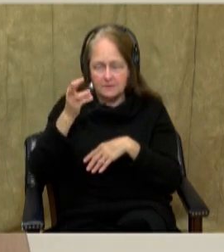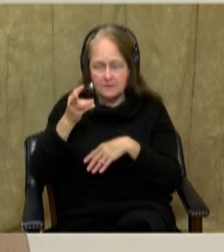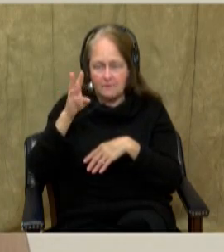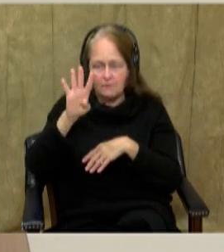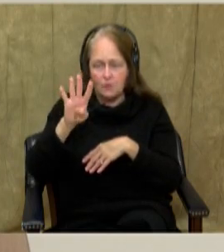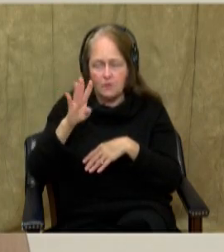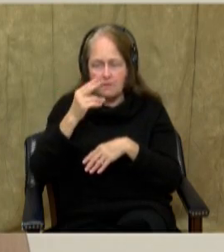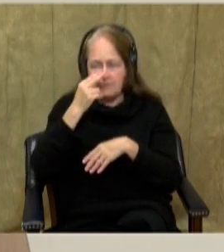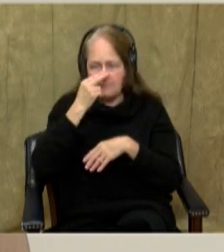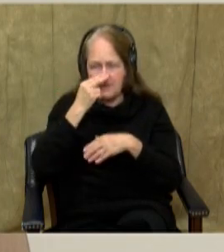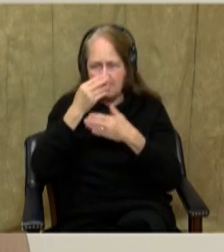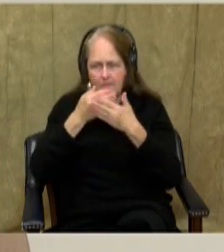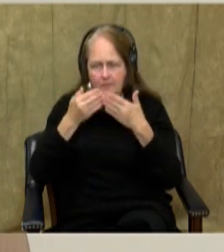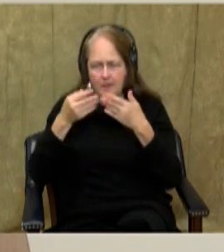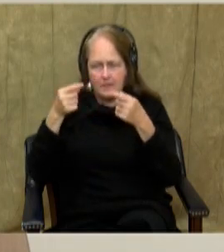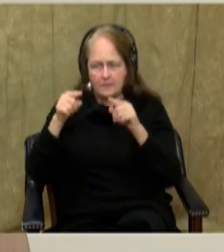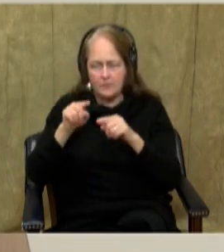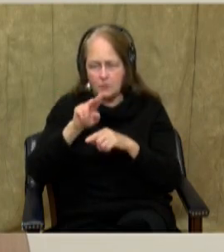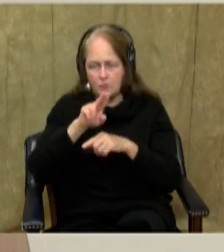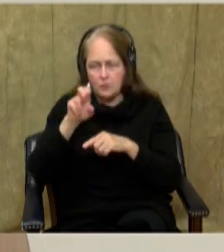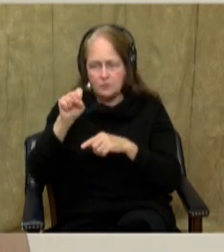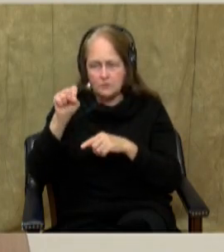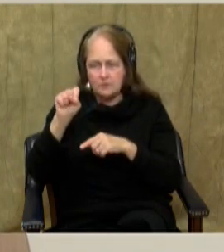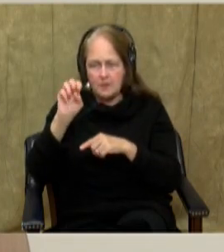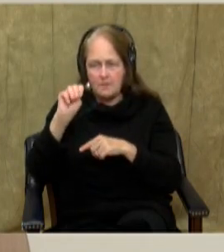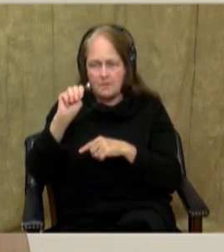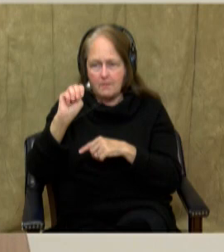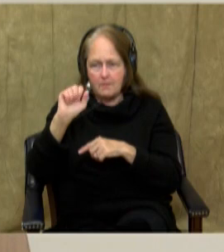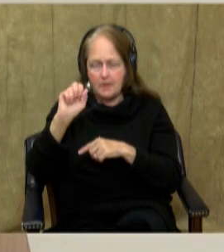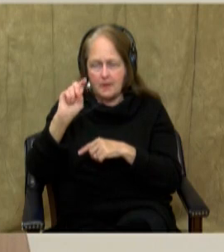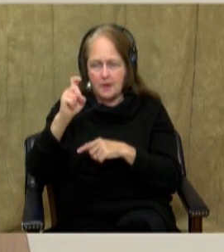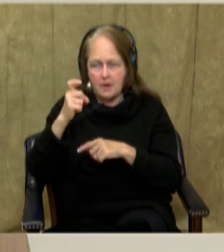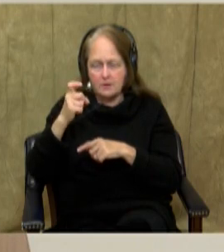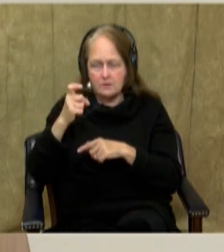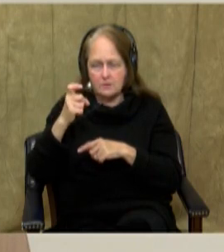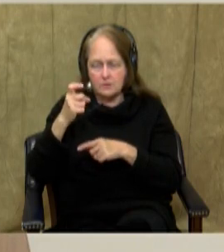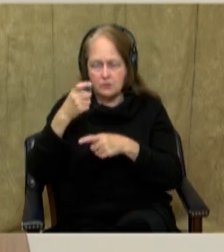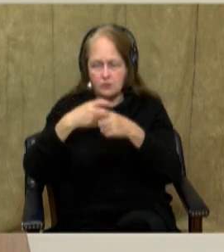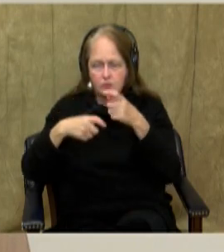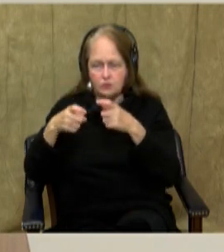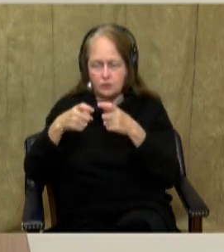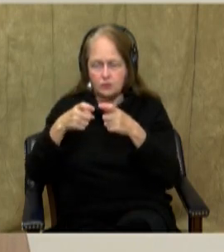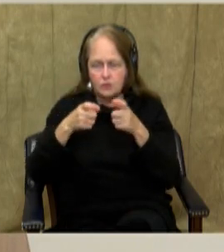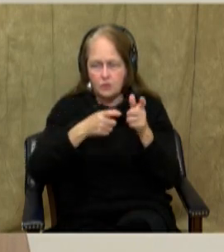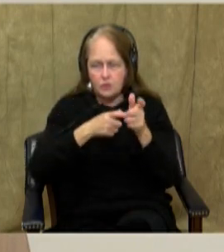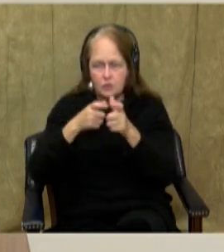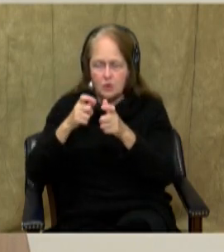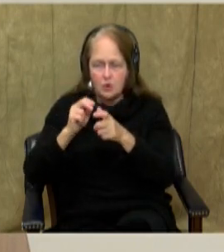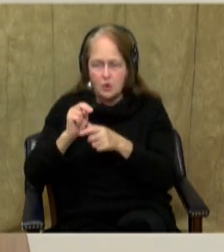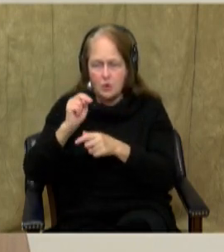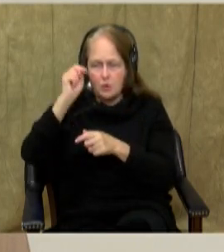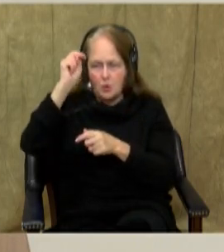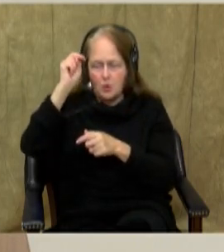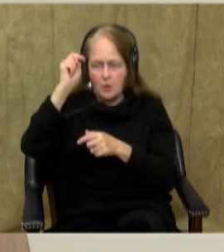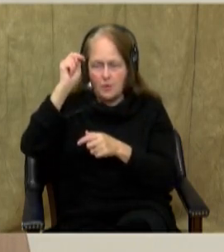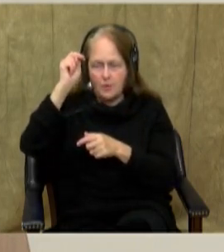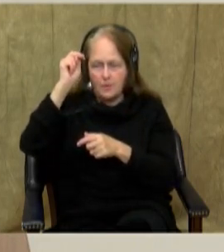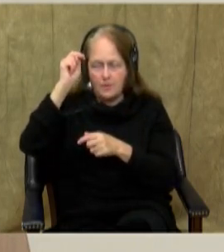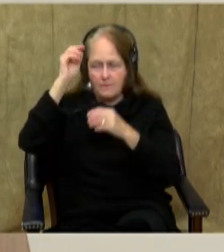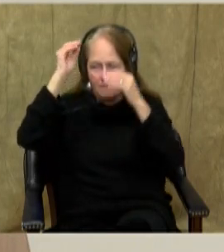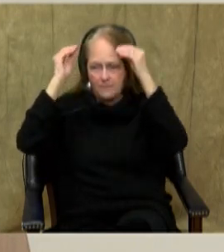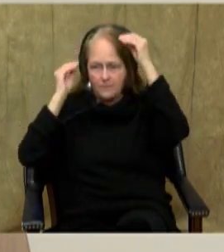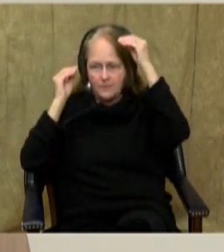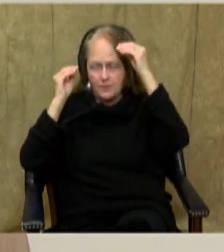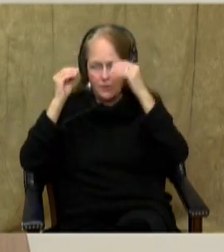of funny happened. The USS Maddox reportedly exchanged gunfire with North Vietnamese torpedo boats